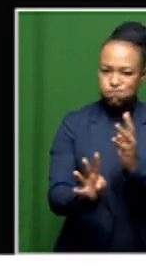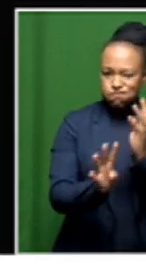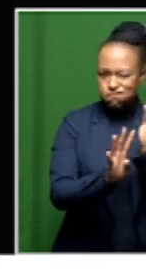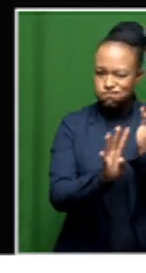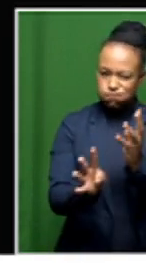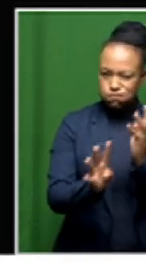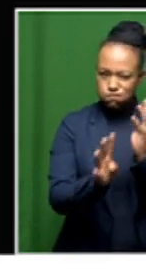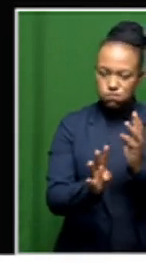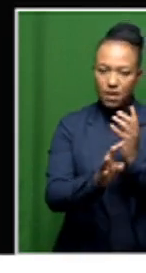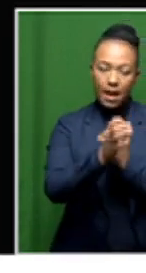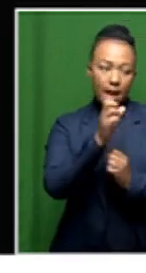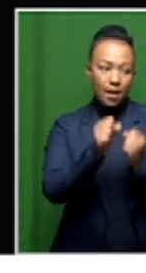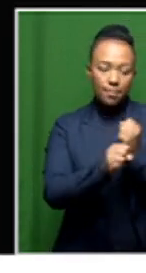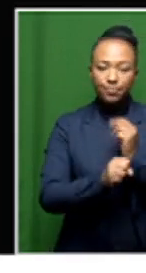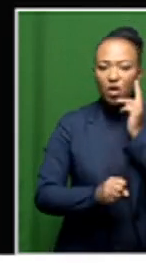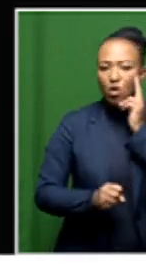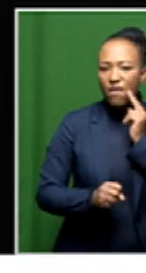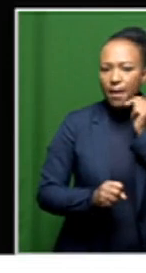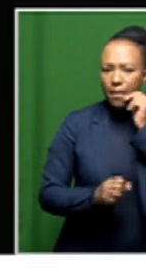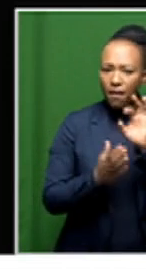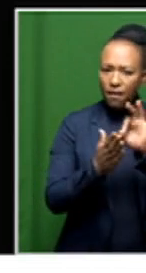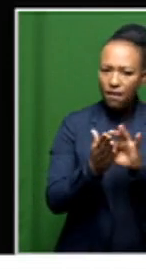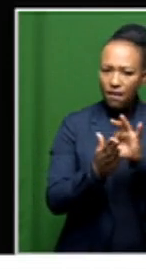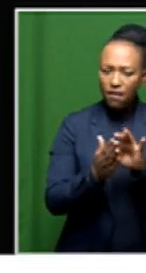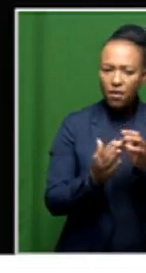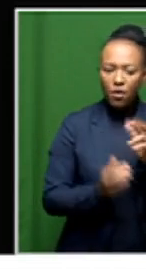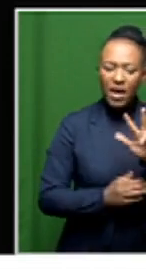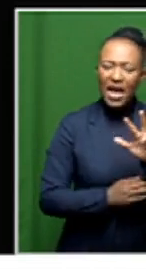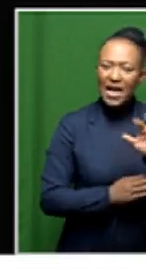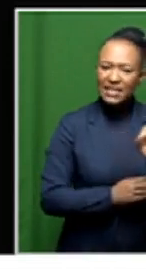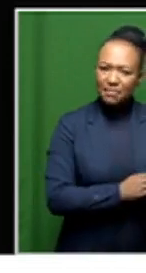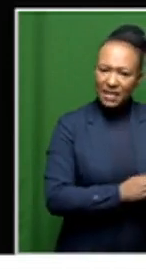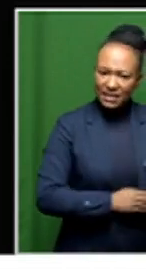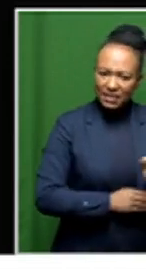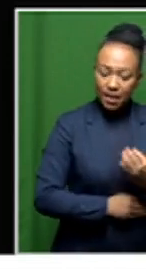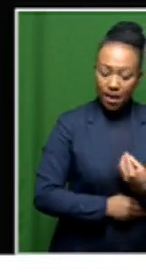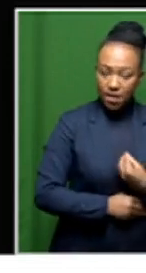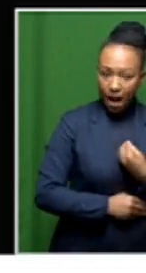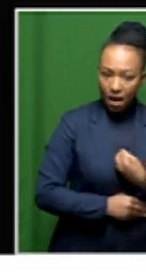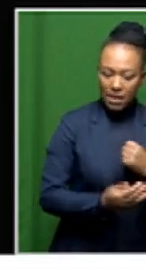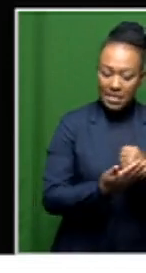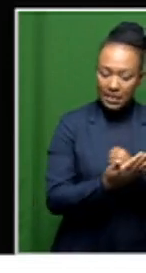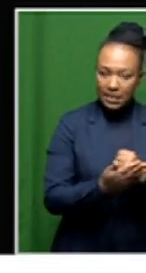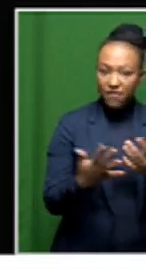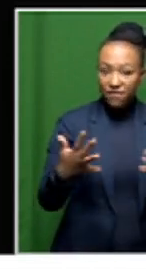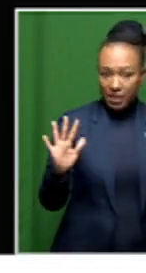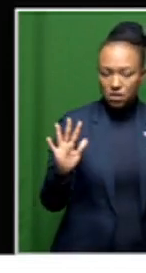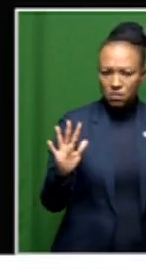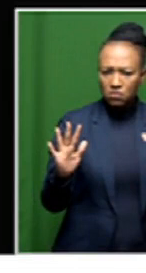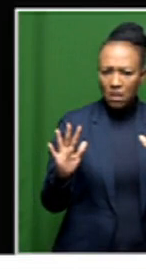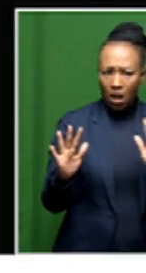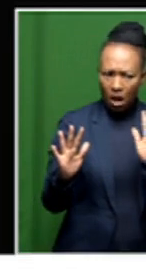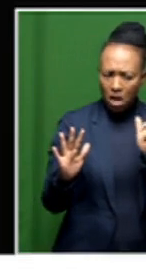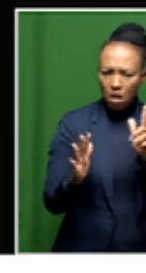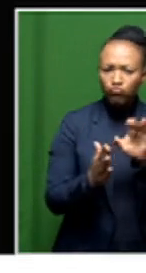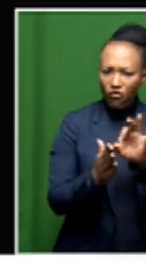year's election, in November last year, close to 80% of young people who were registered actually